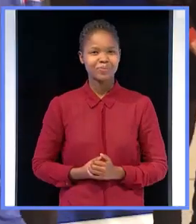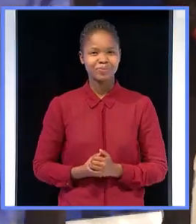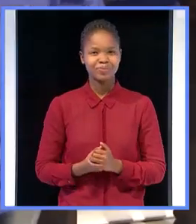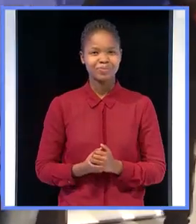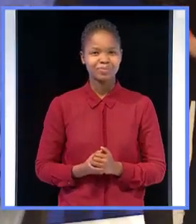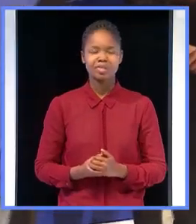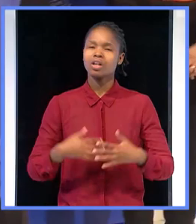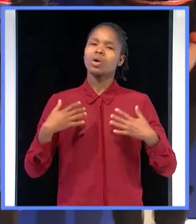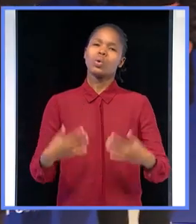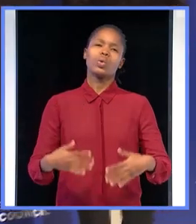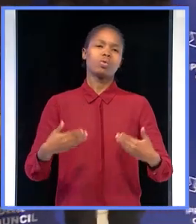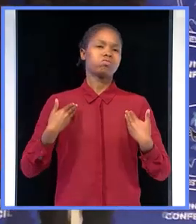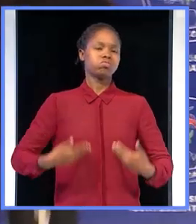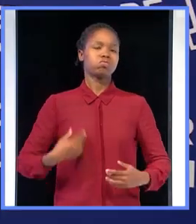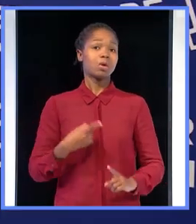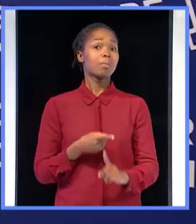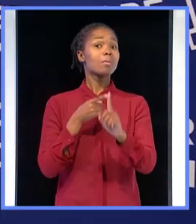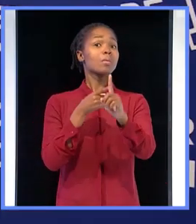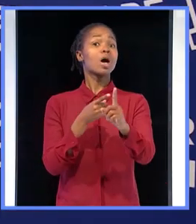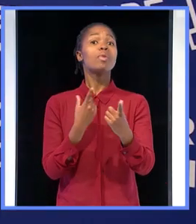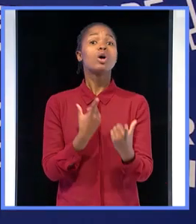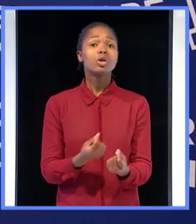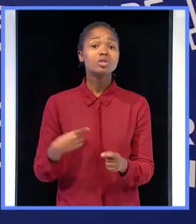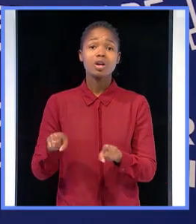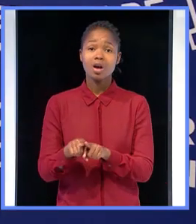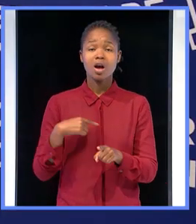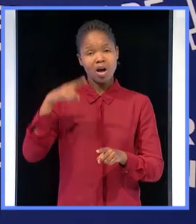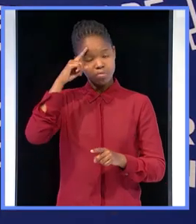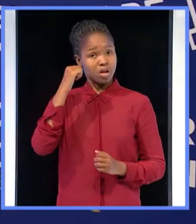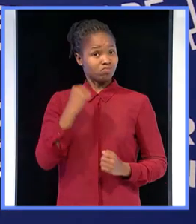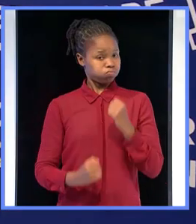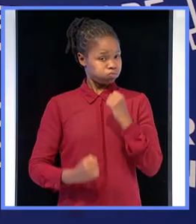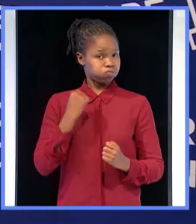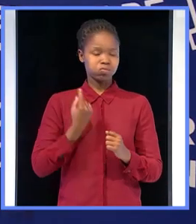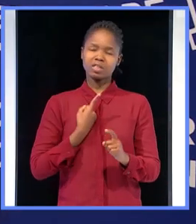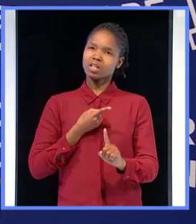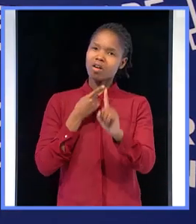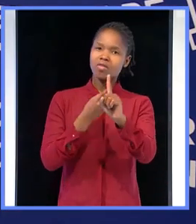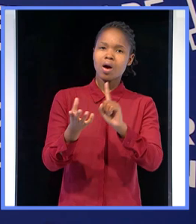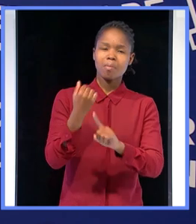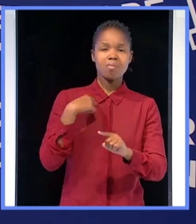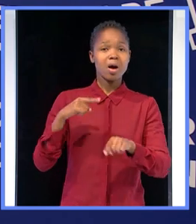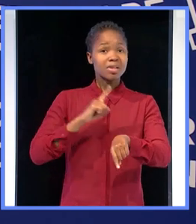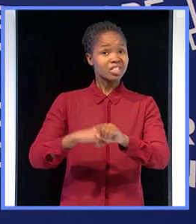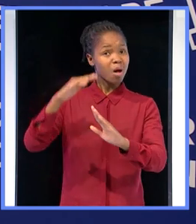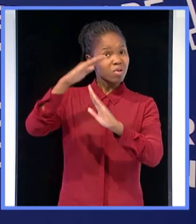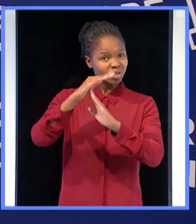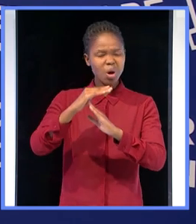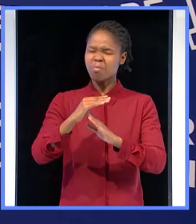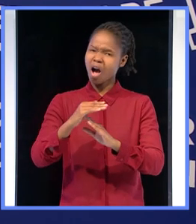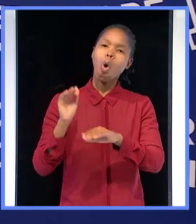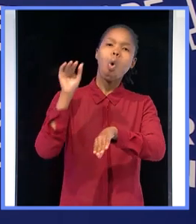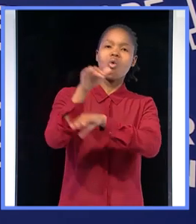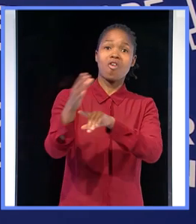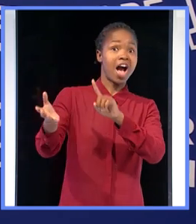Ek wil myself gaan geniet en my eie rekord bereik om miskien te qualify